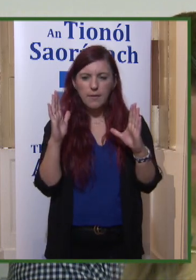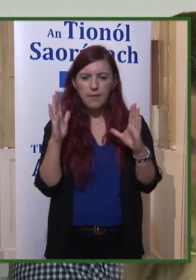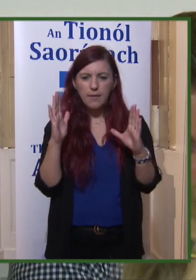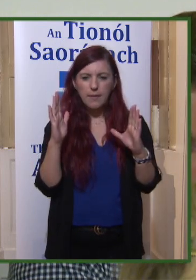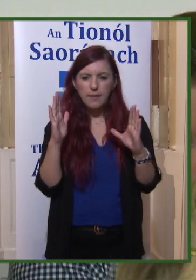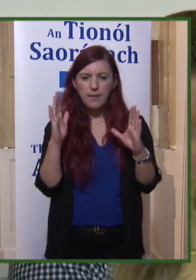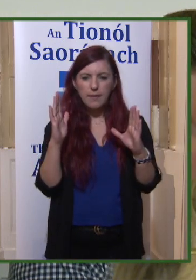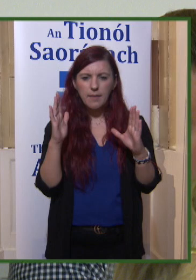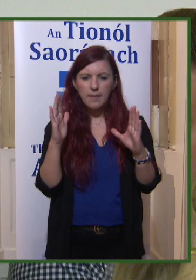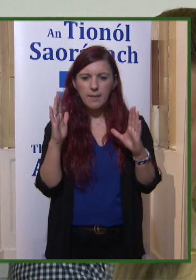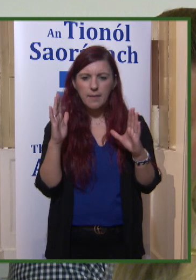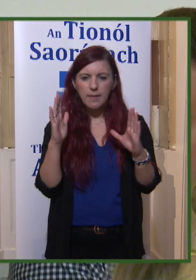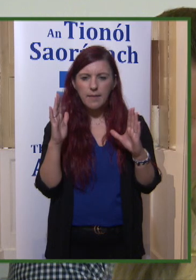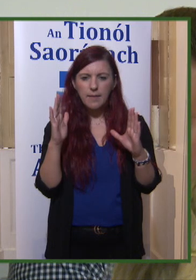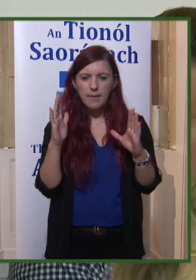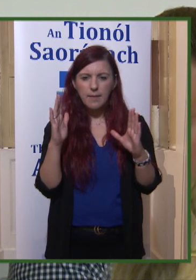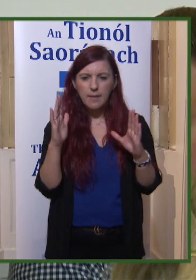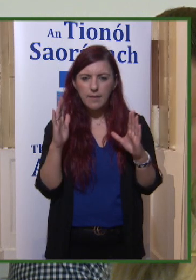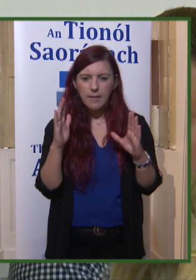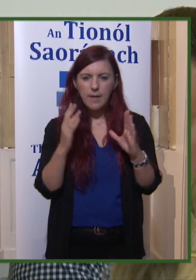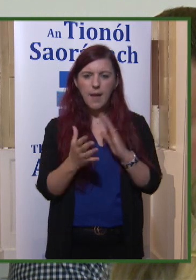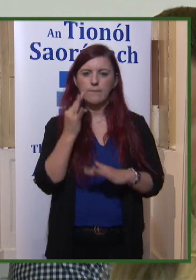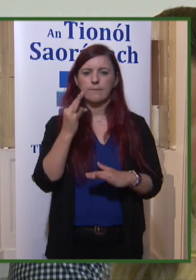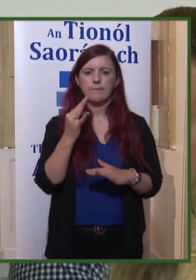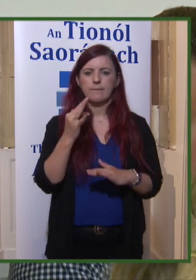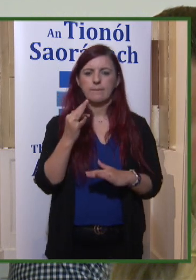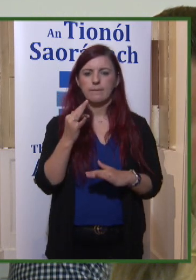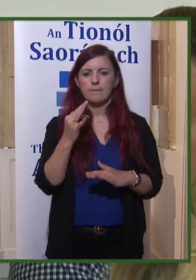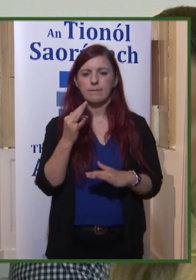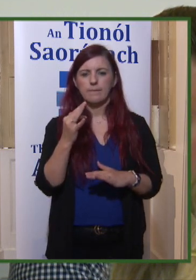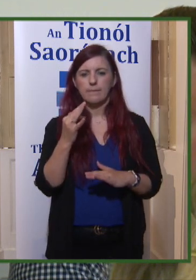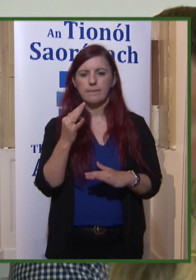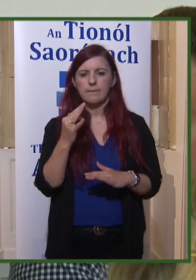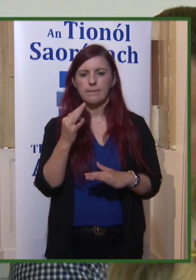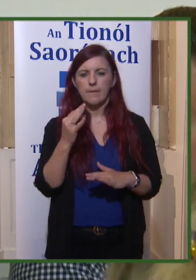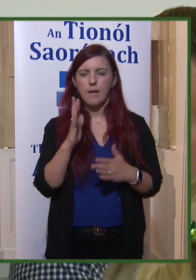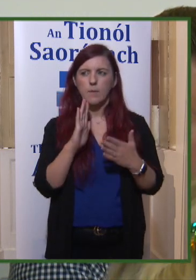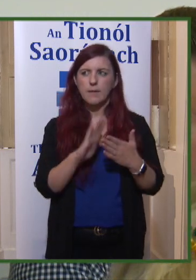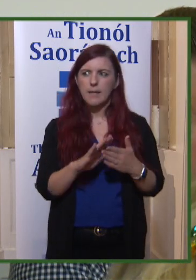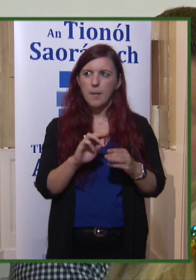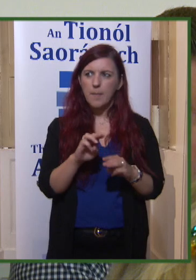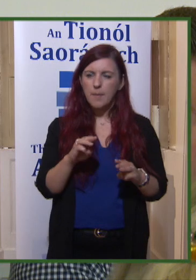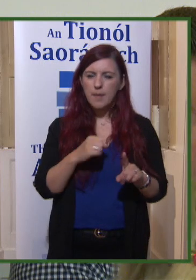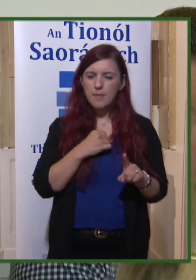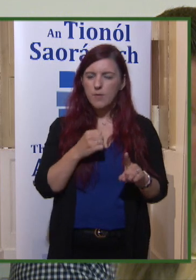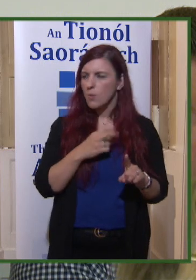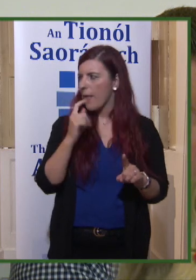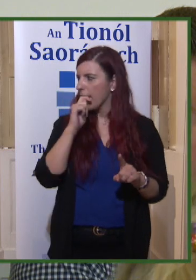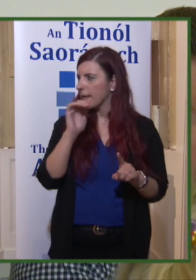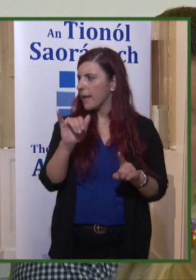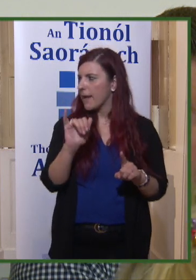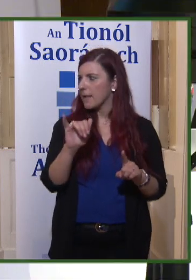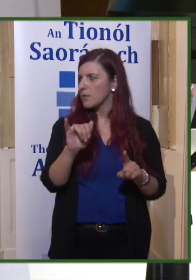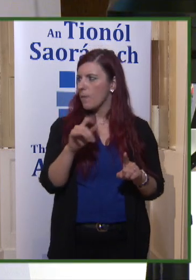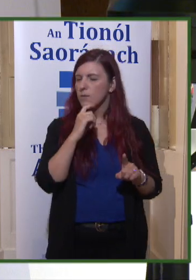someone could do any of the options, but if that's already clear to people, then I think that's fine. Yeah, Okay. I think they select all options that apply, and